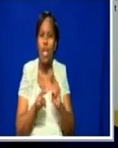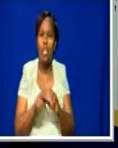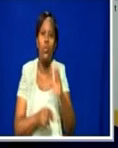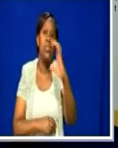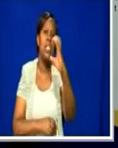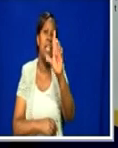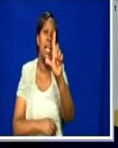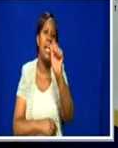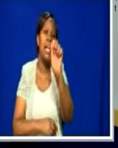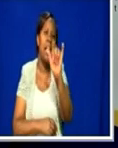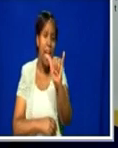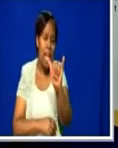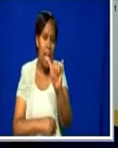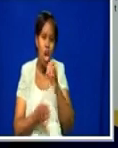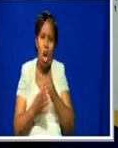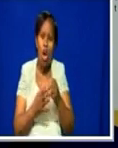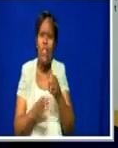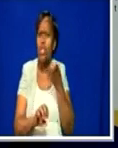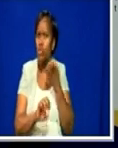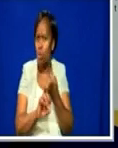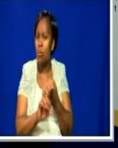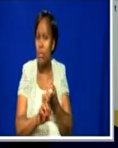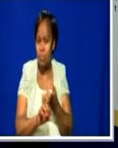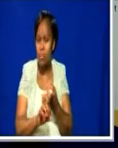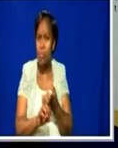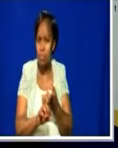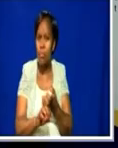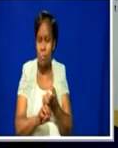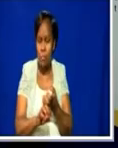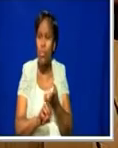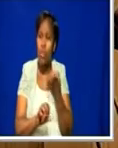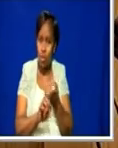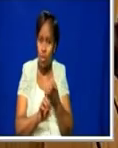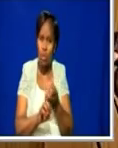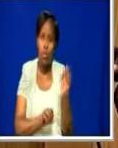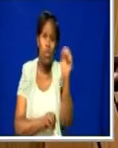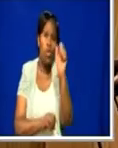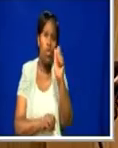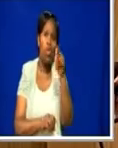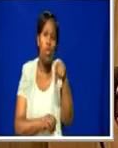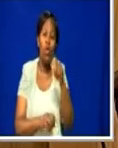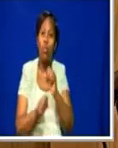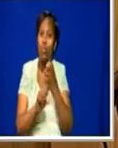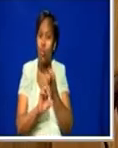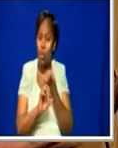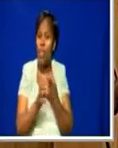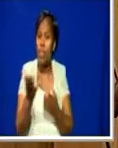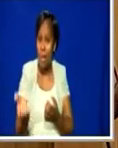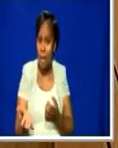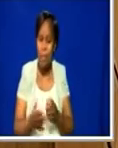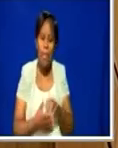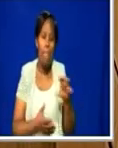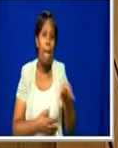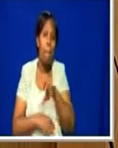use clay. or also stones. Yes, even the soapstone. Soapstone is yes, easy soapstone. to carve. And sometimes you even find, maybe in the